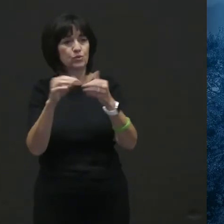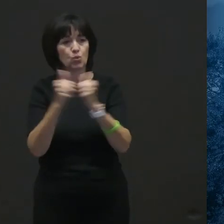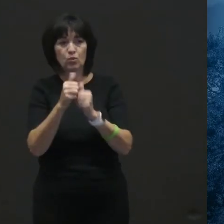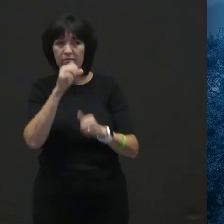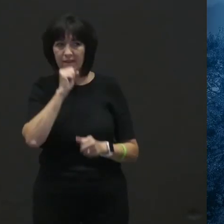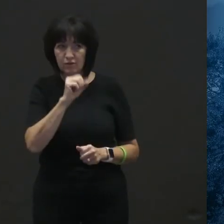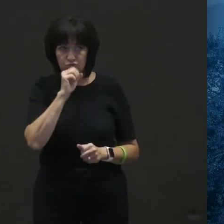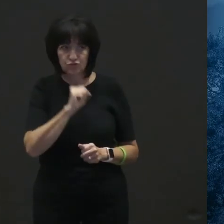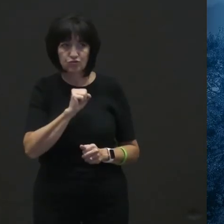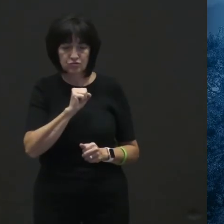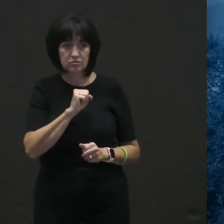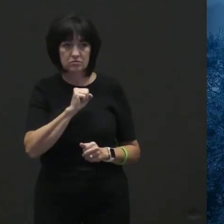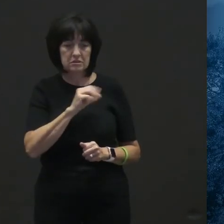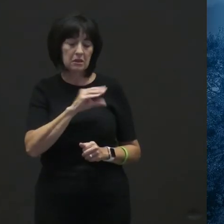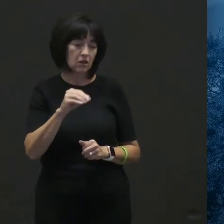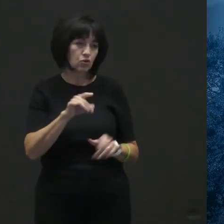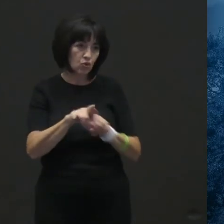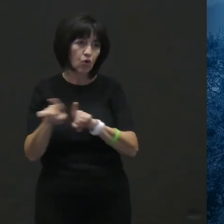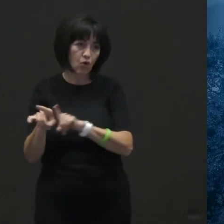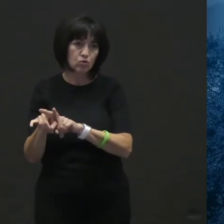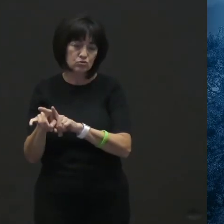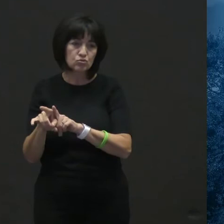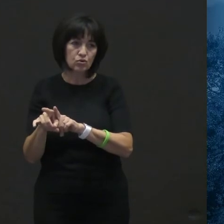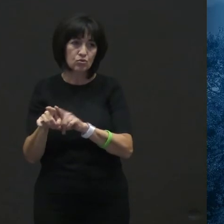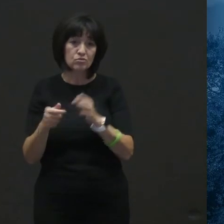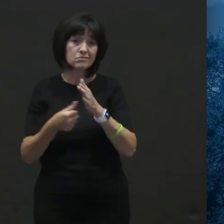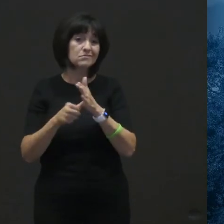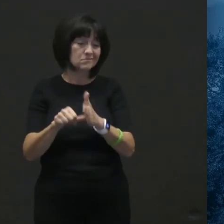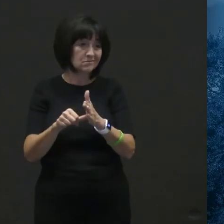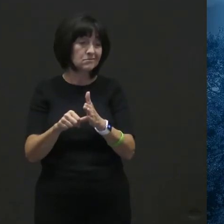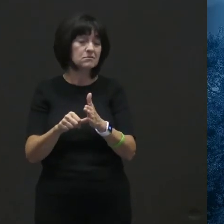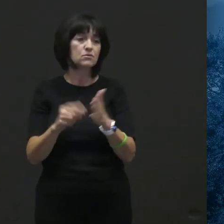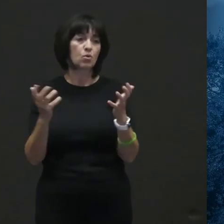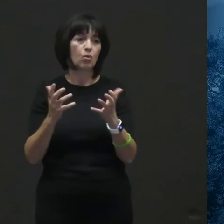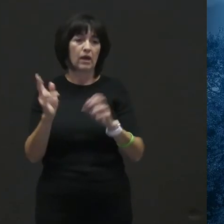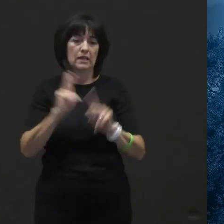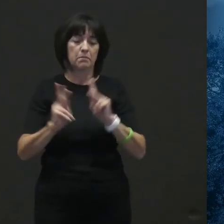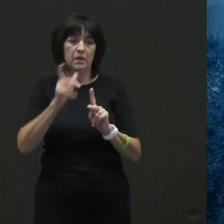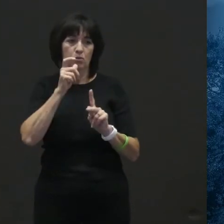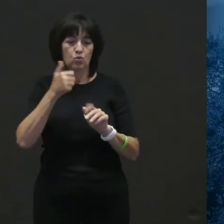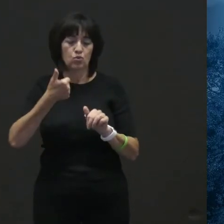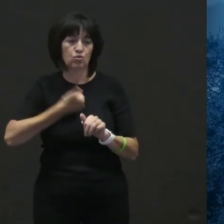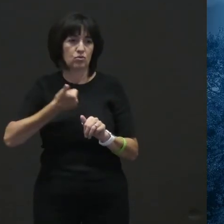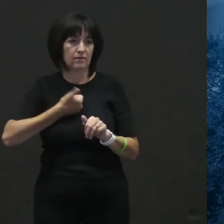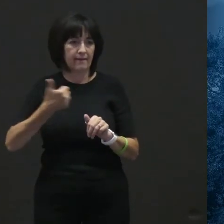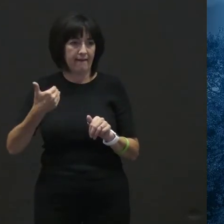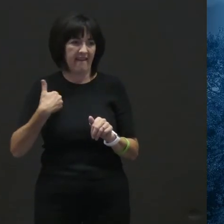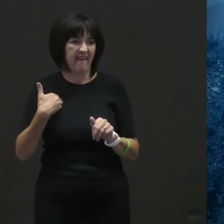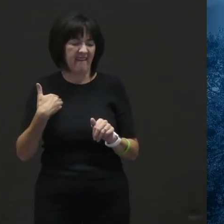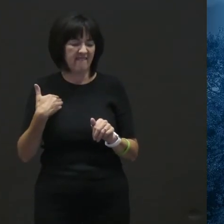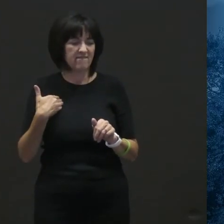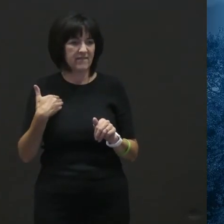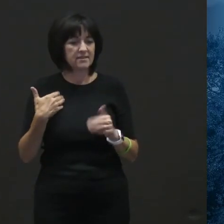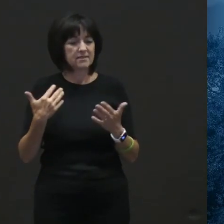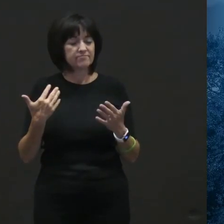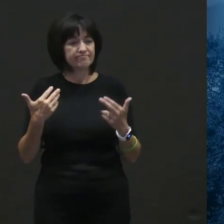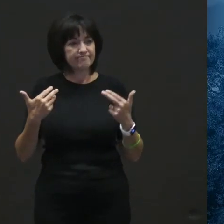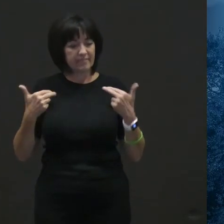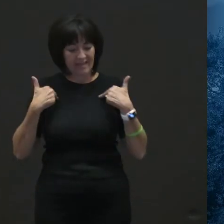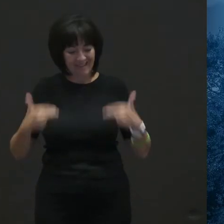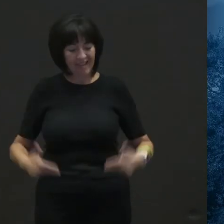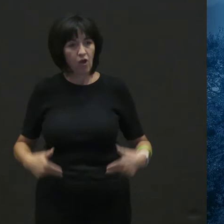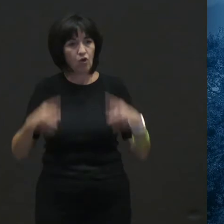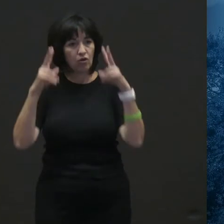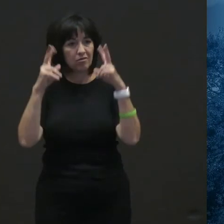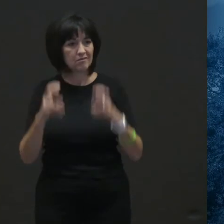course, pre-existing condition, which does raise the slide that was presented today, and any individual with those